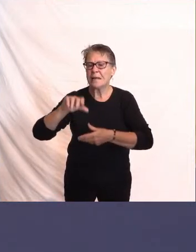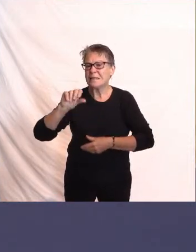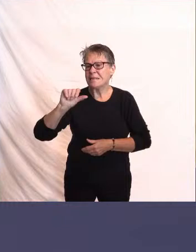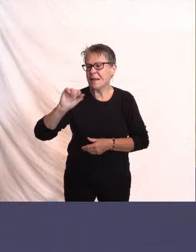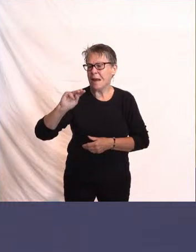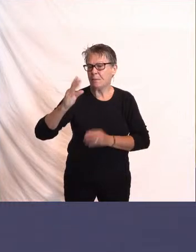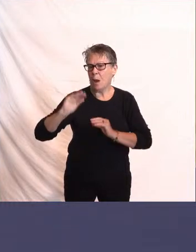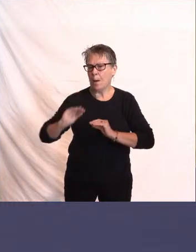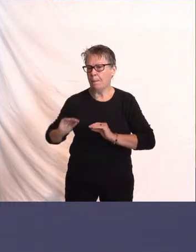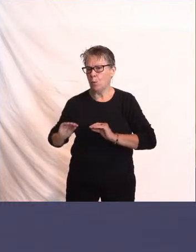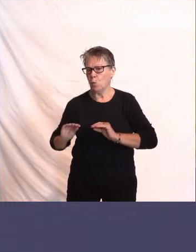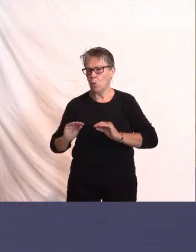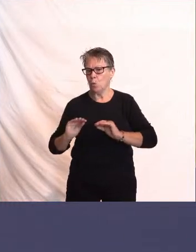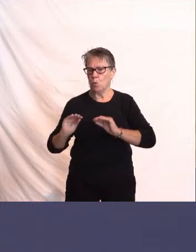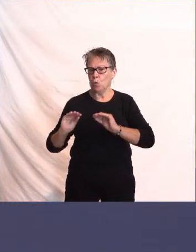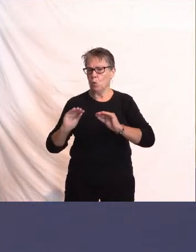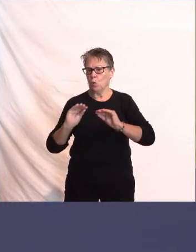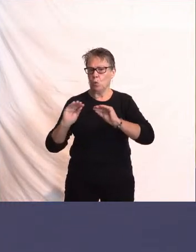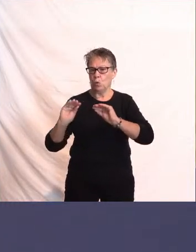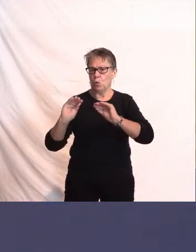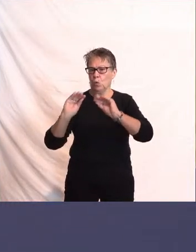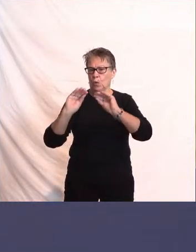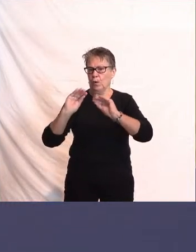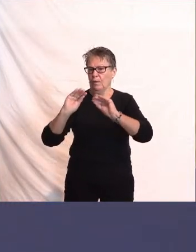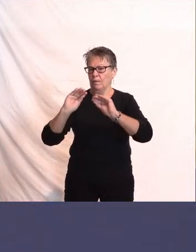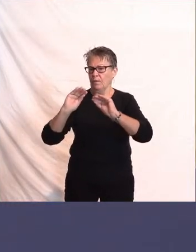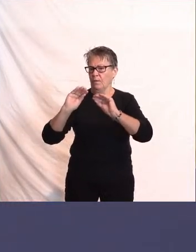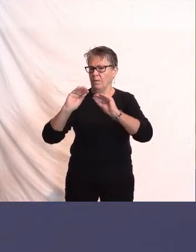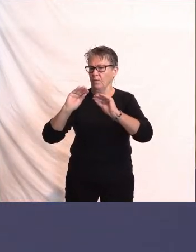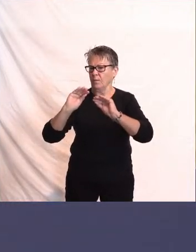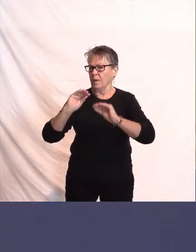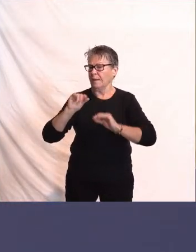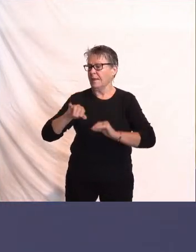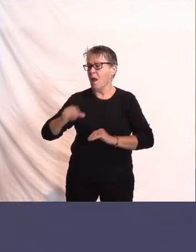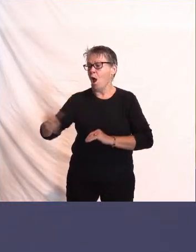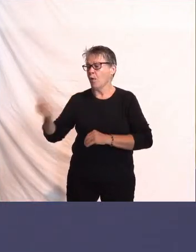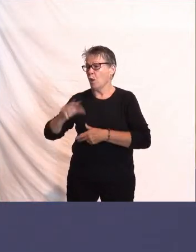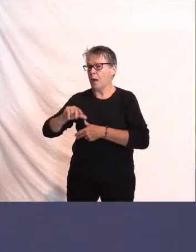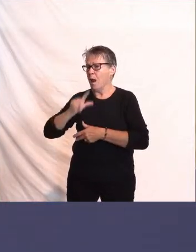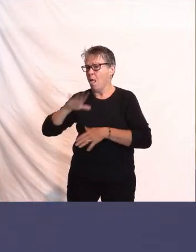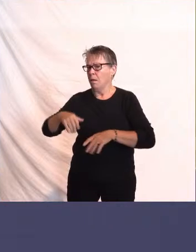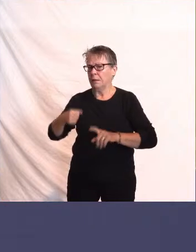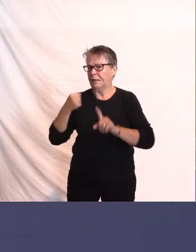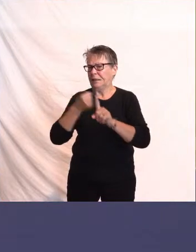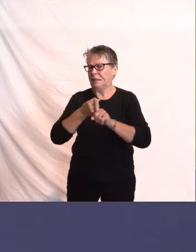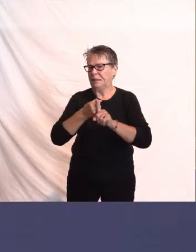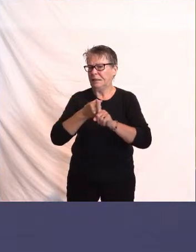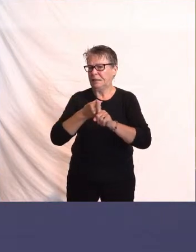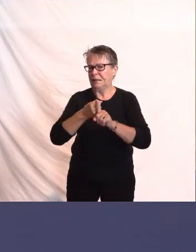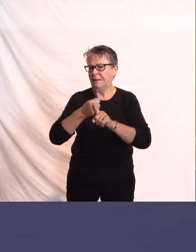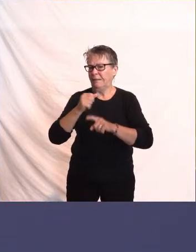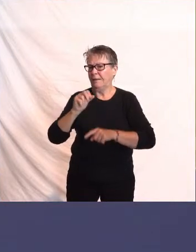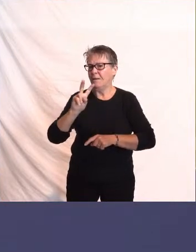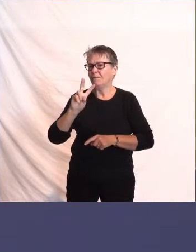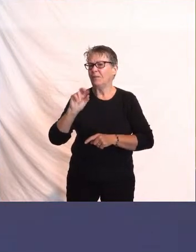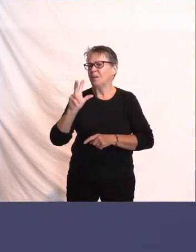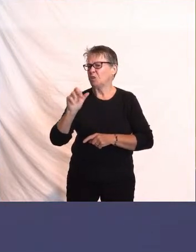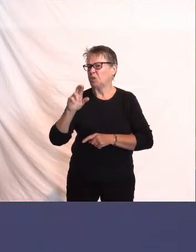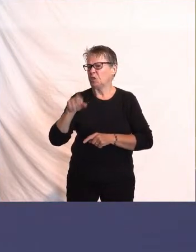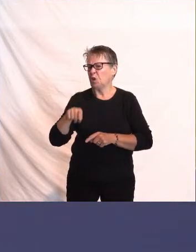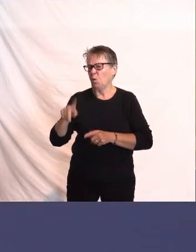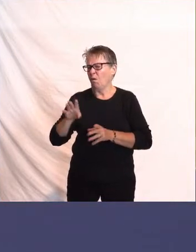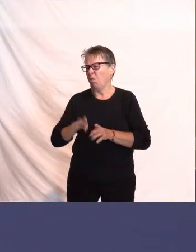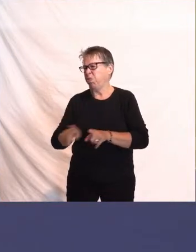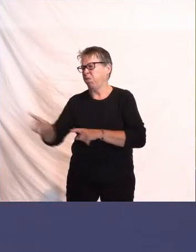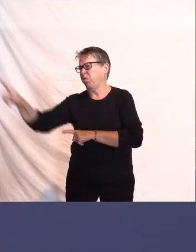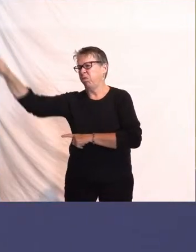we still always watching the tropics. Looking forward to the call today at 5:15. FEMA,